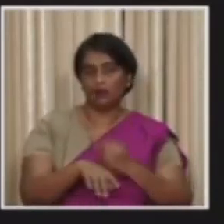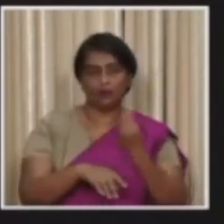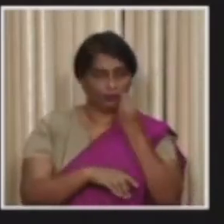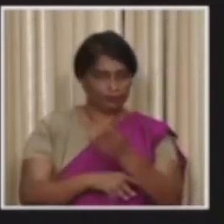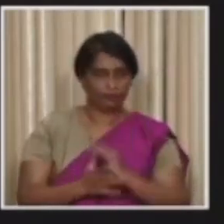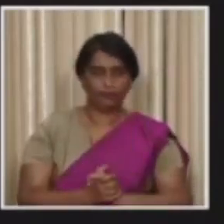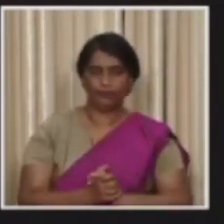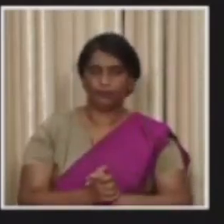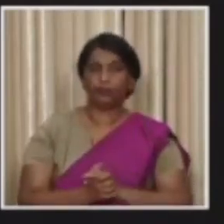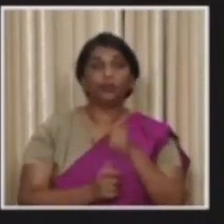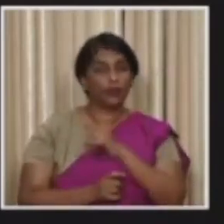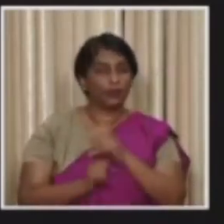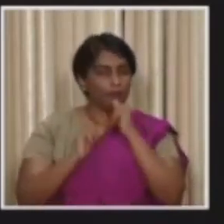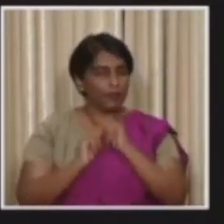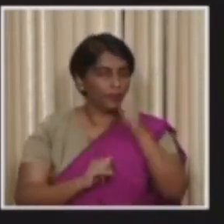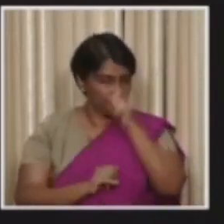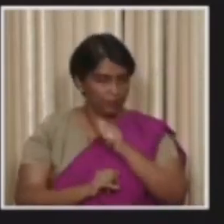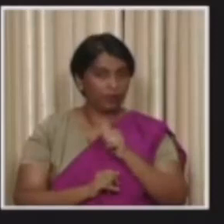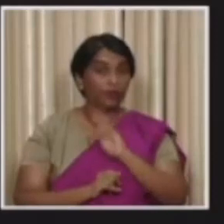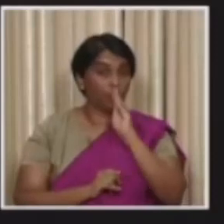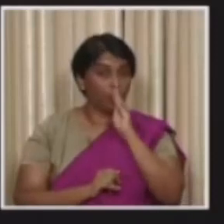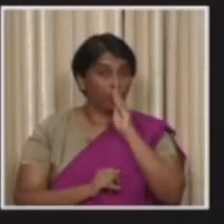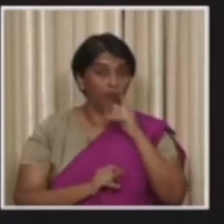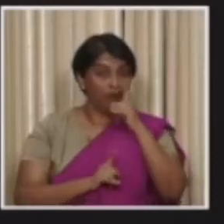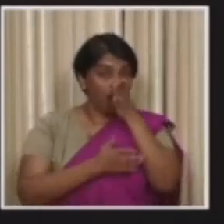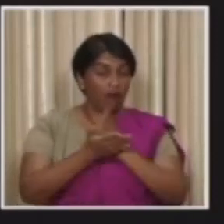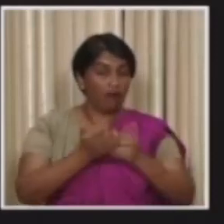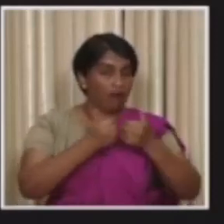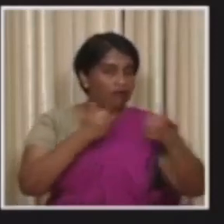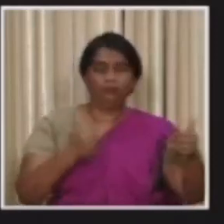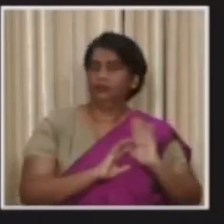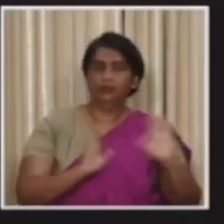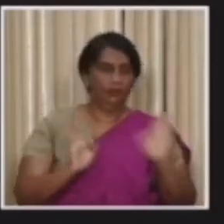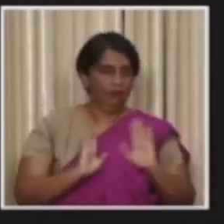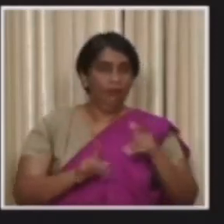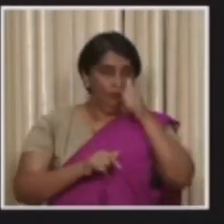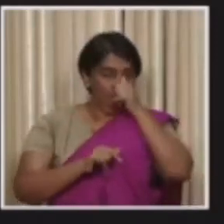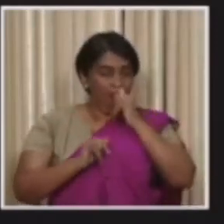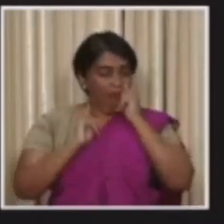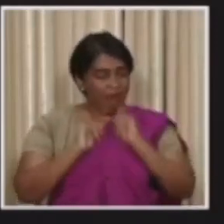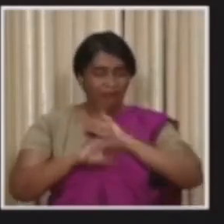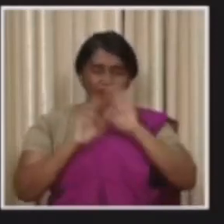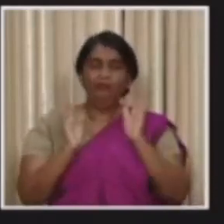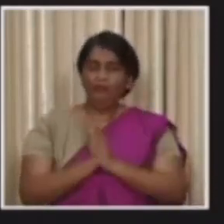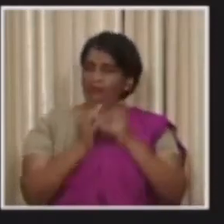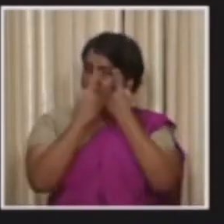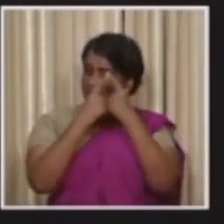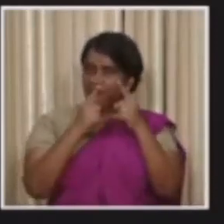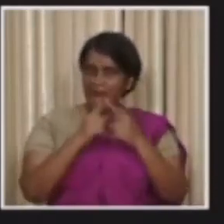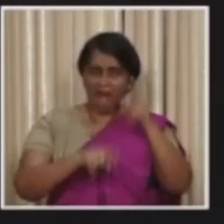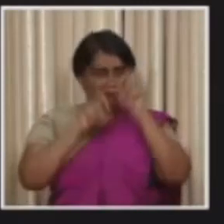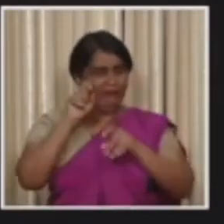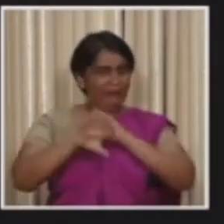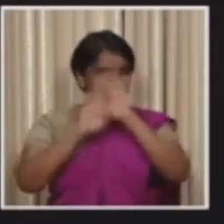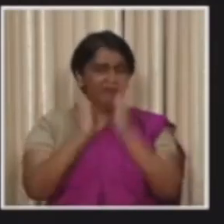thibima. Me dushanaya ektara palantiyakata vitarak seema vela naha. Me dushanayata vivida taratharam